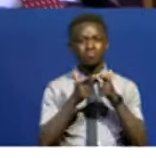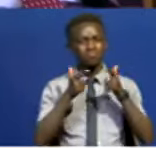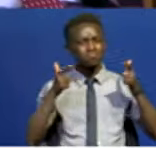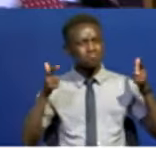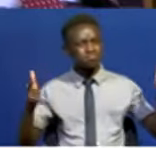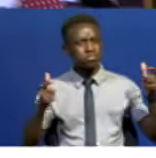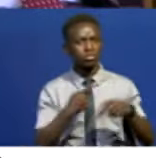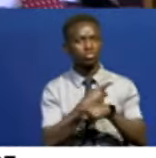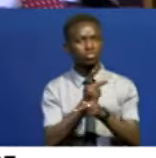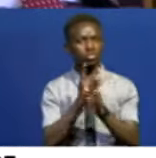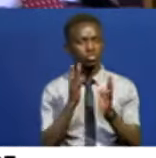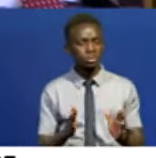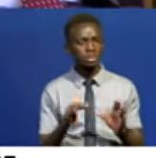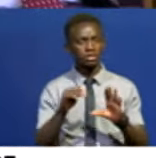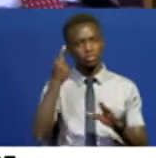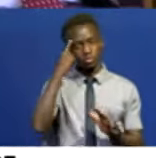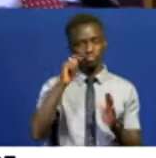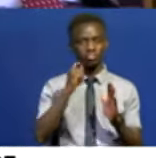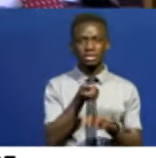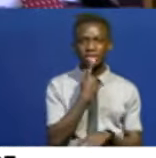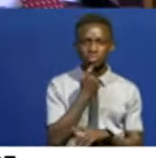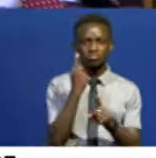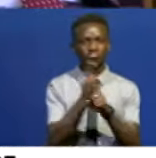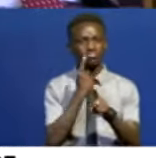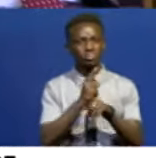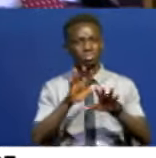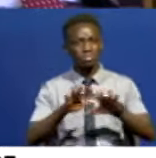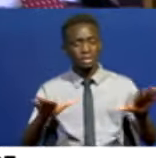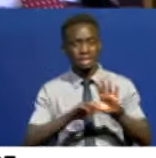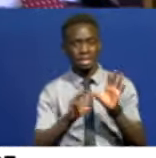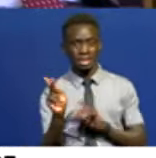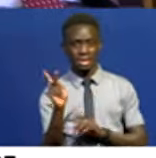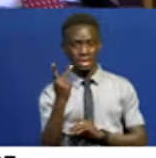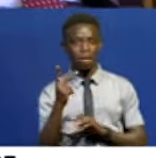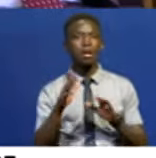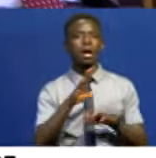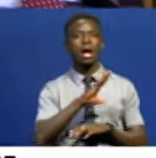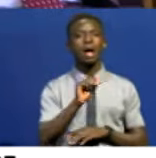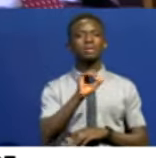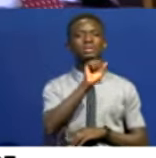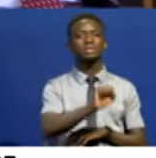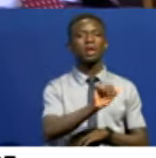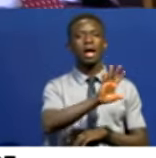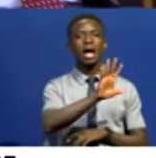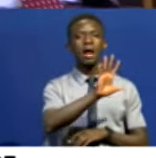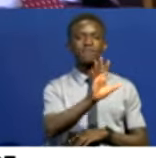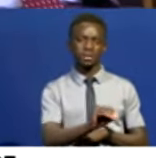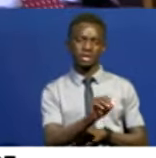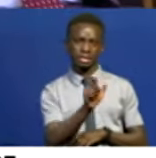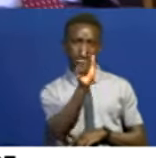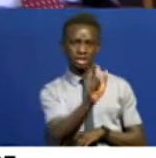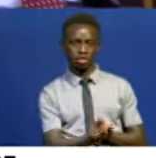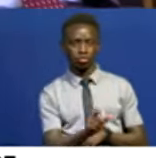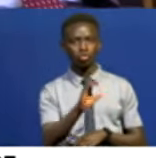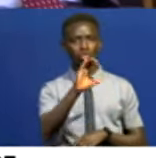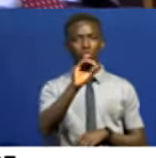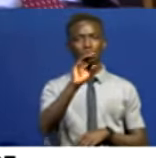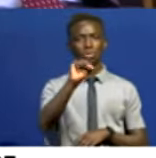products in the common markets and Southern Africa region, COMESA, supplying